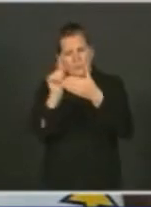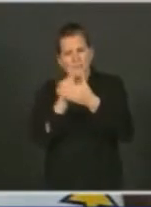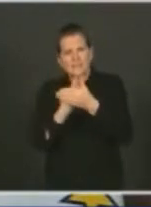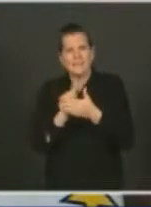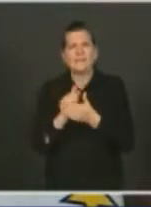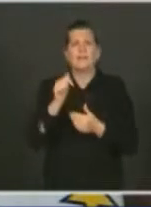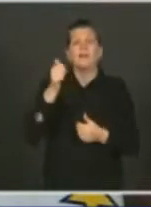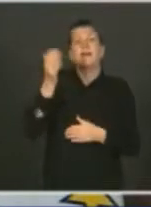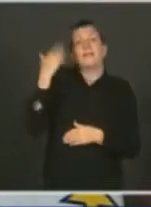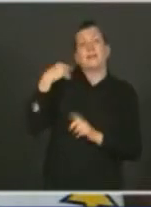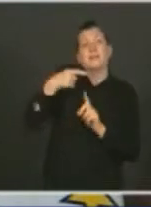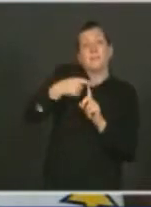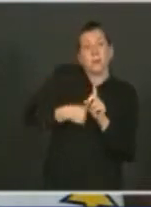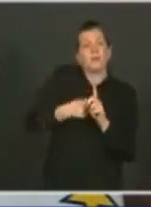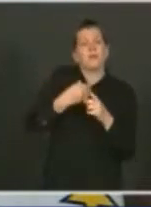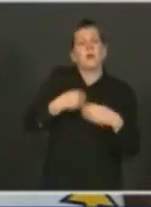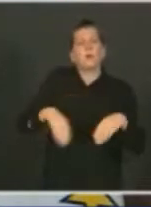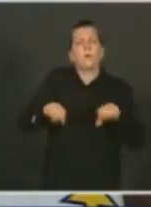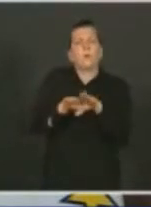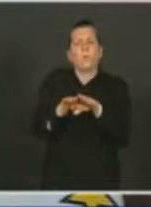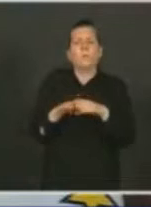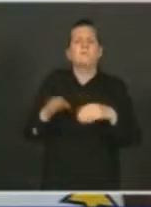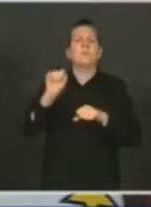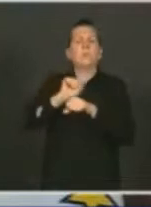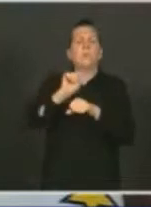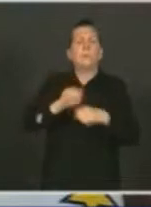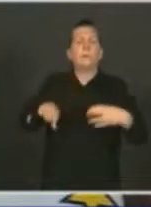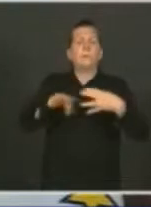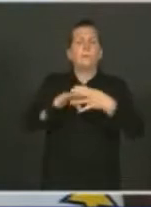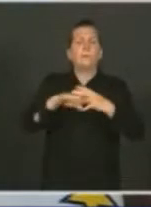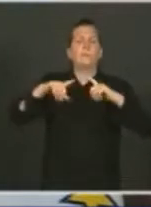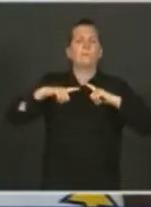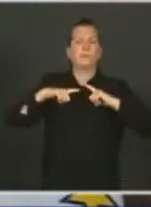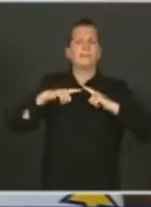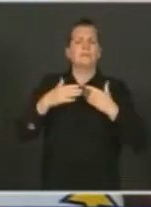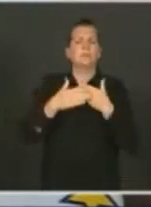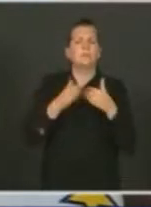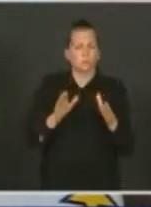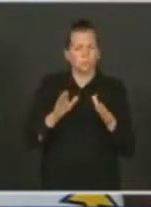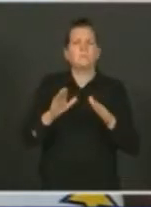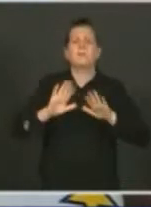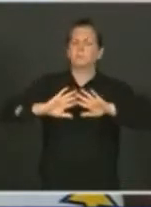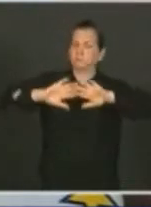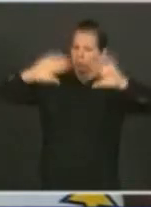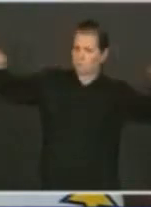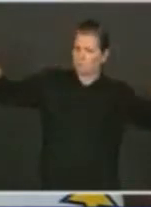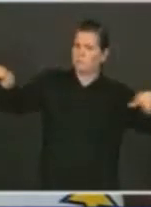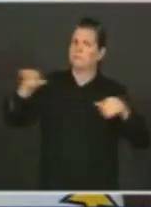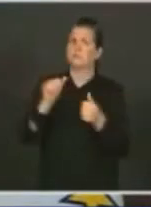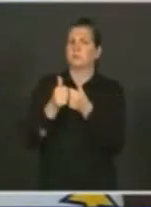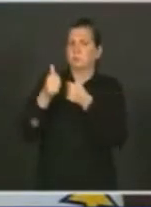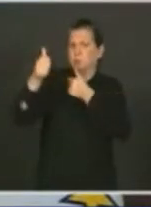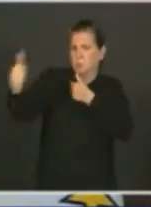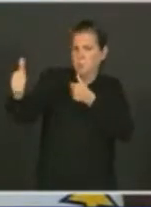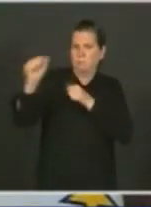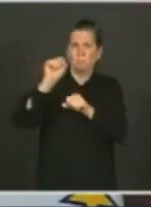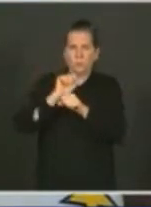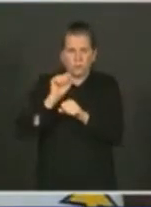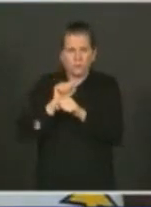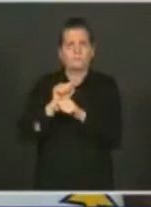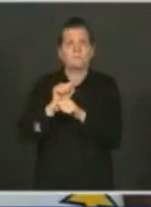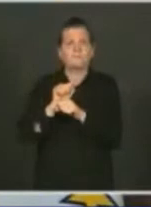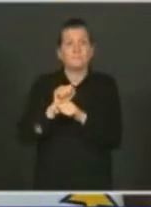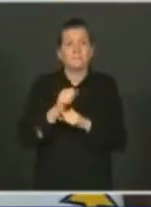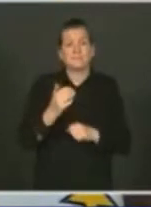break rooms and told businesses to go back to remote work. That has happened. 2 weeks ago, I lowered the social gathering limit